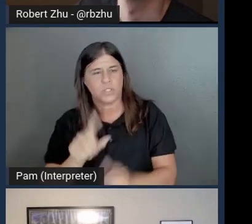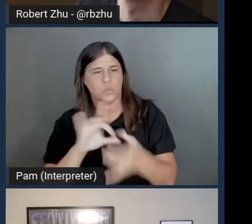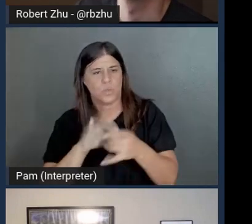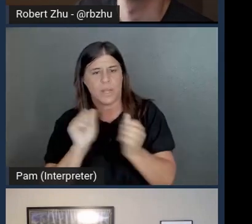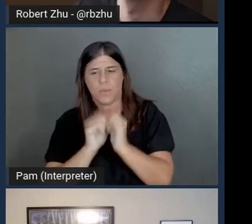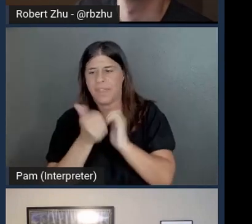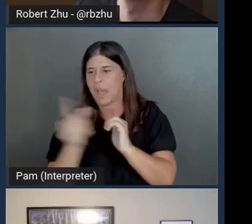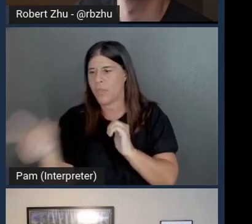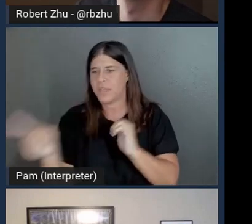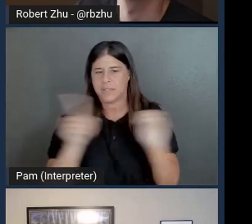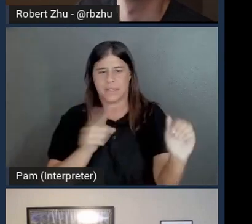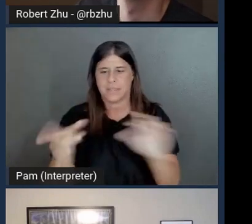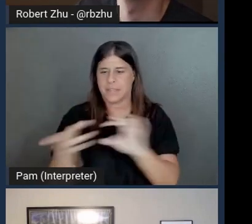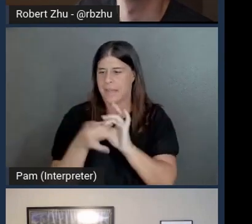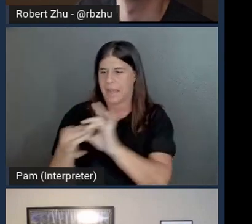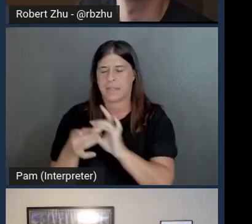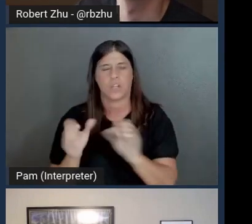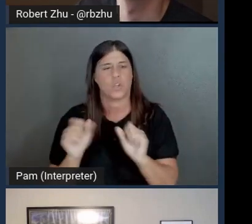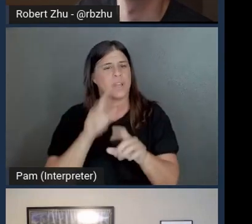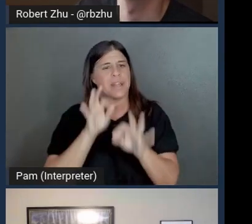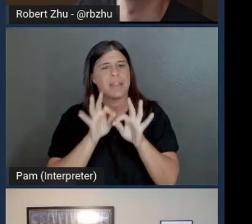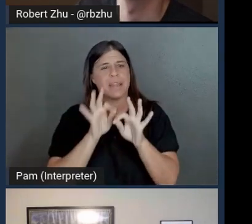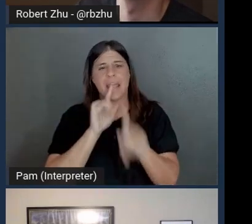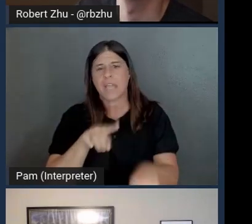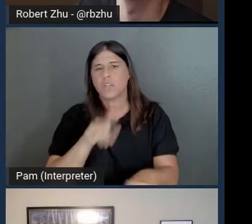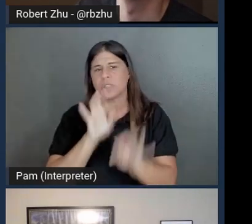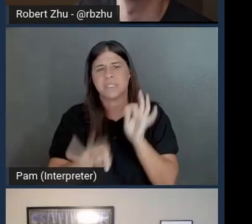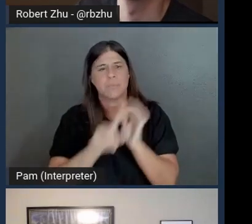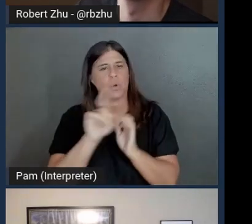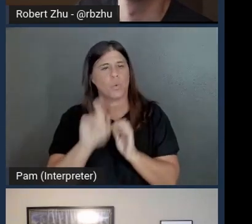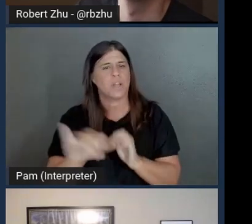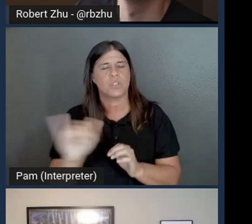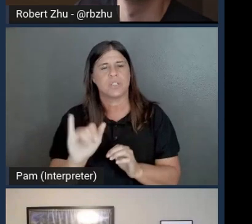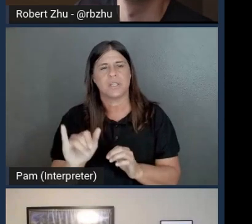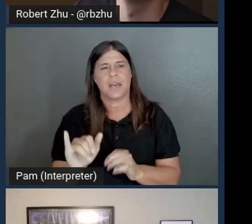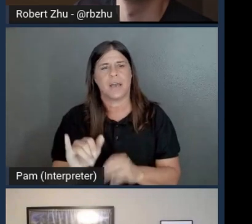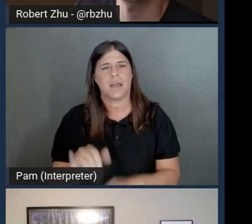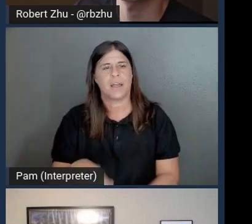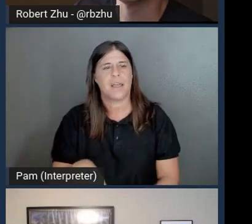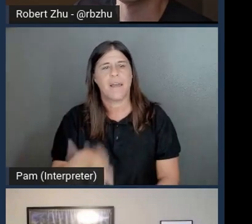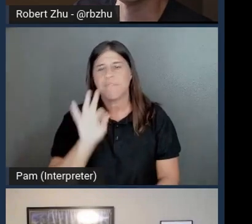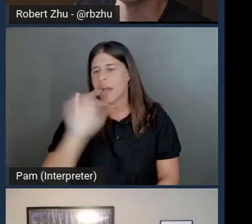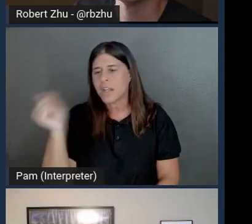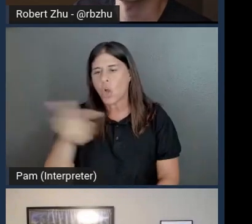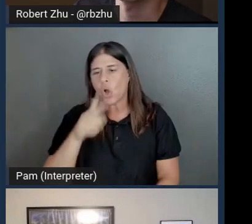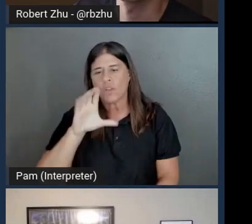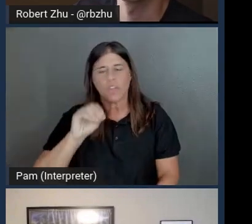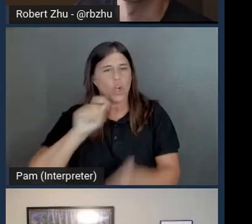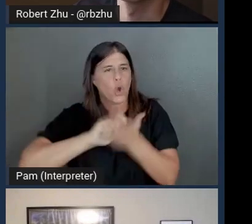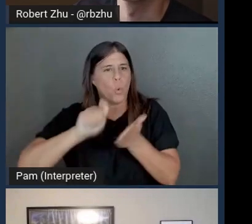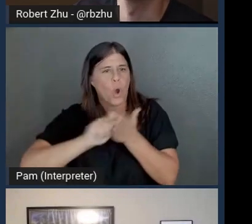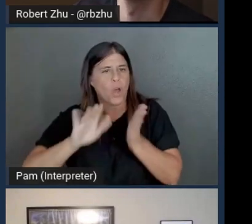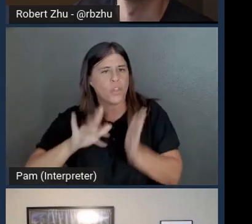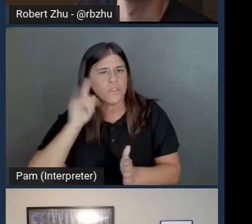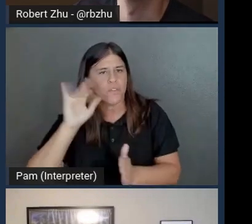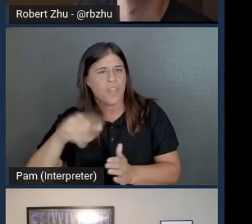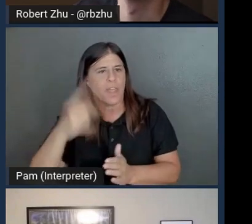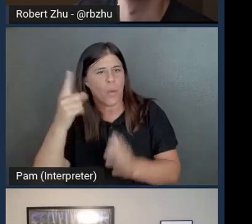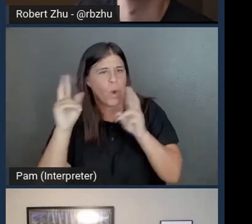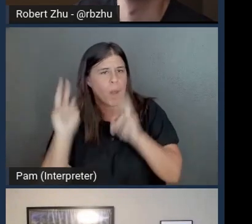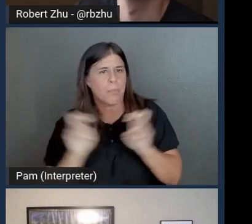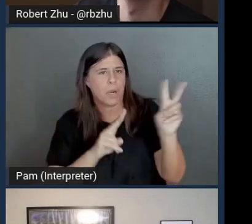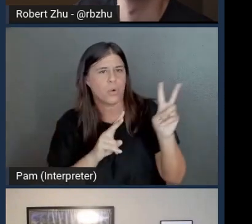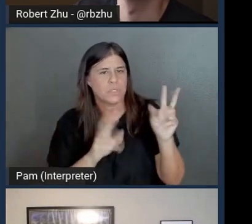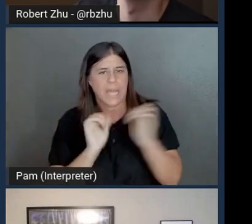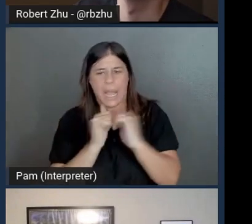things. We can answer simple questions using things, like find me all of the co-authors for this post and how they're connected together. We're